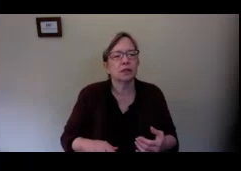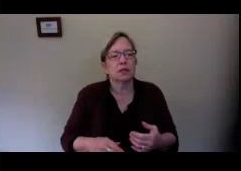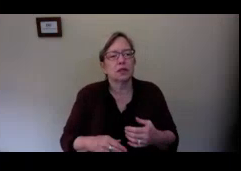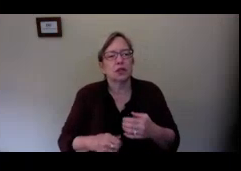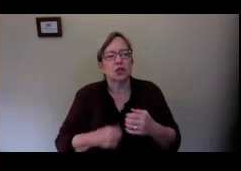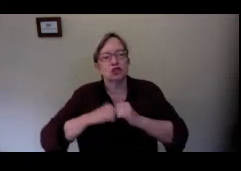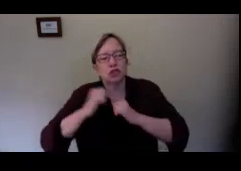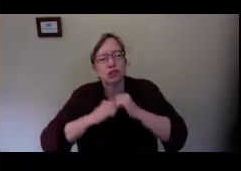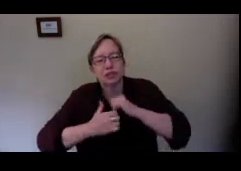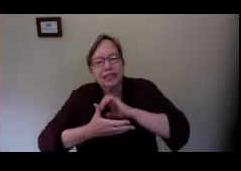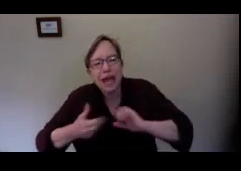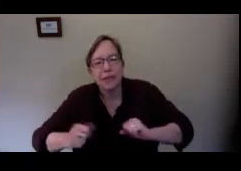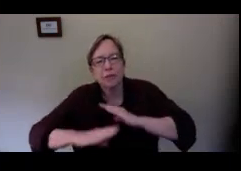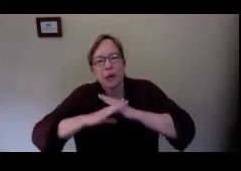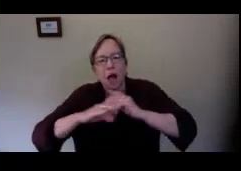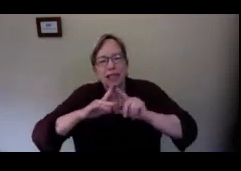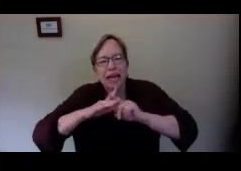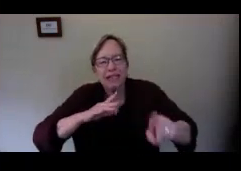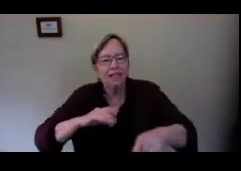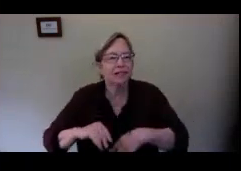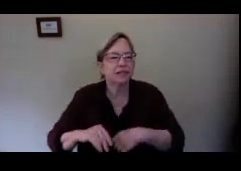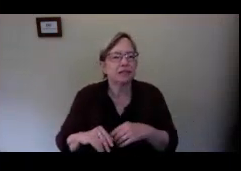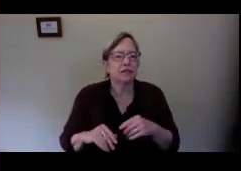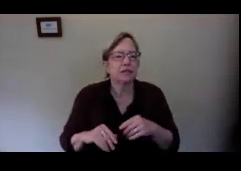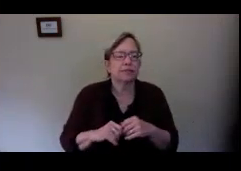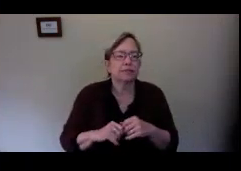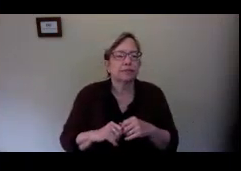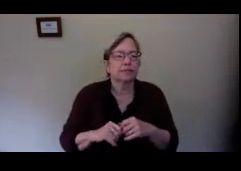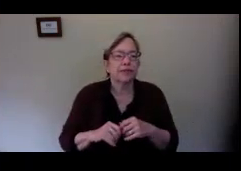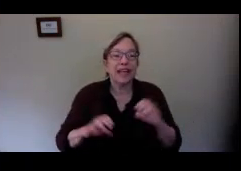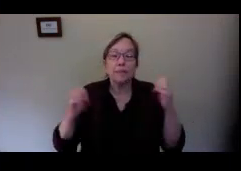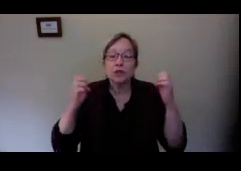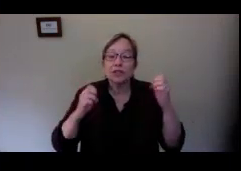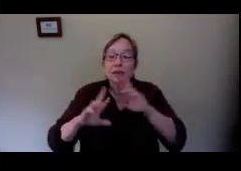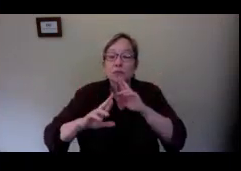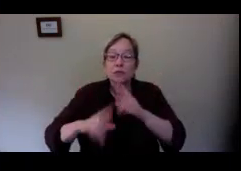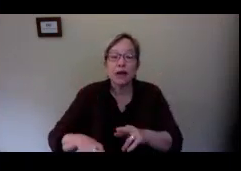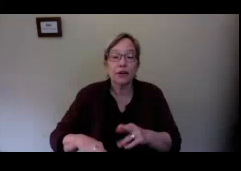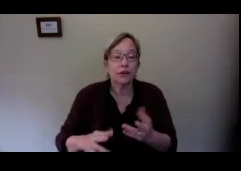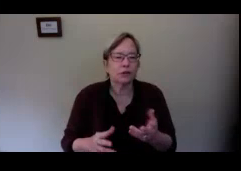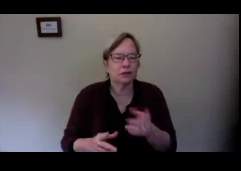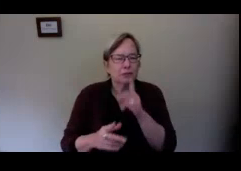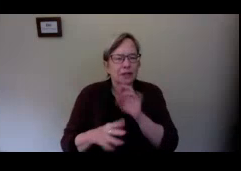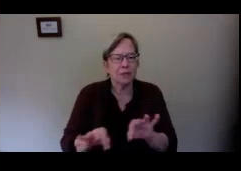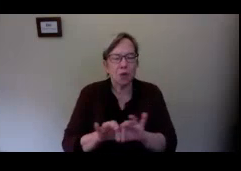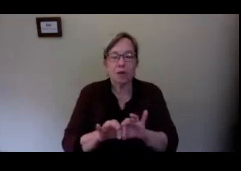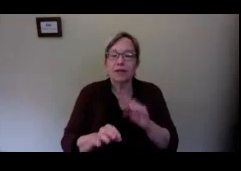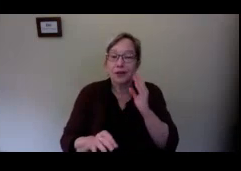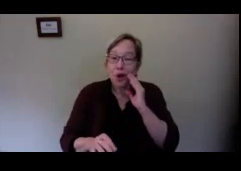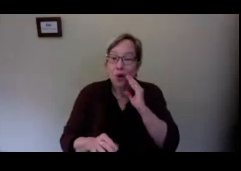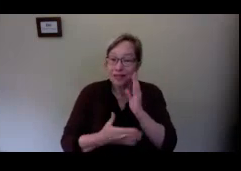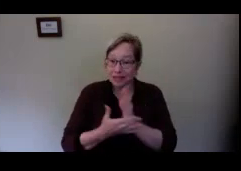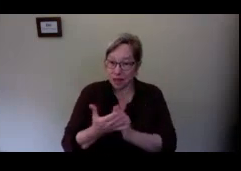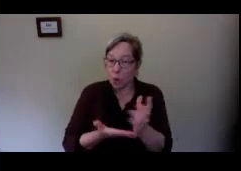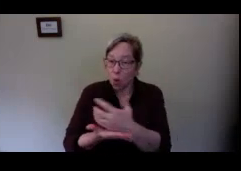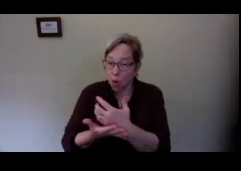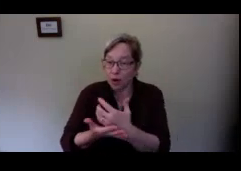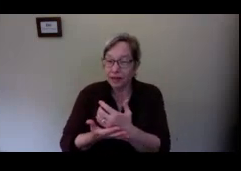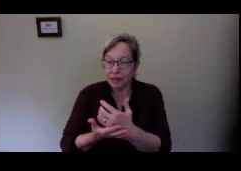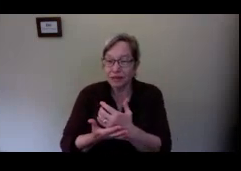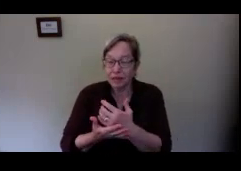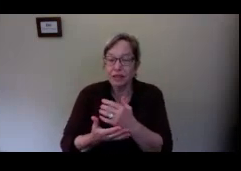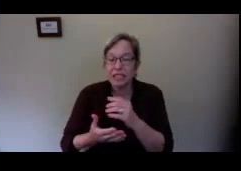and condemnation. Emergency responders, very important that to note that some hoarding situations can be fire